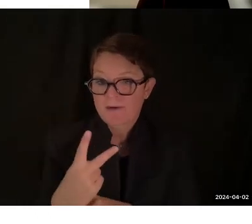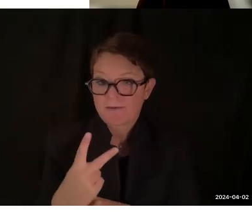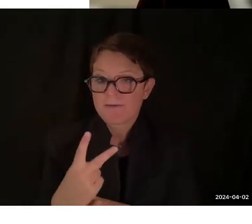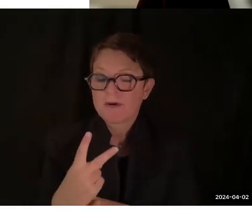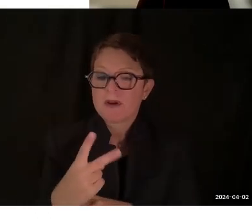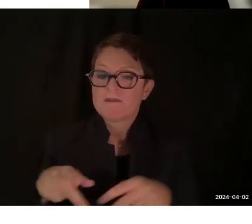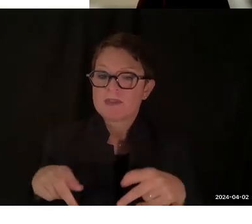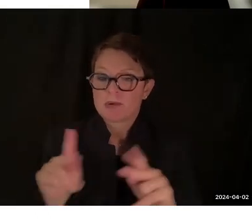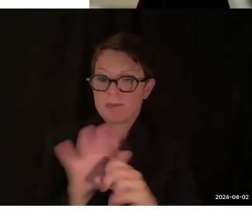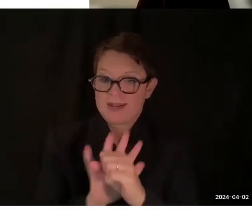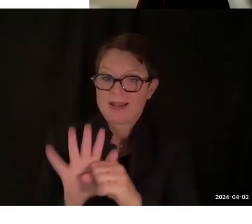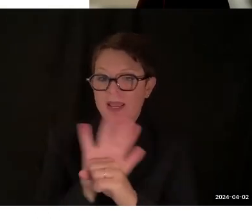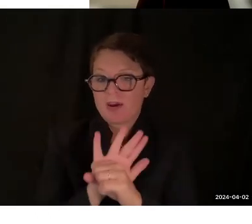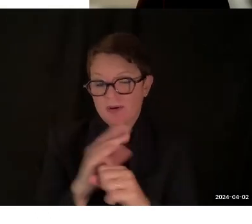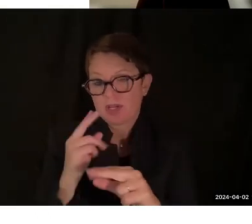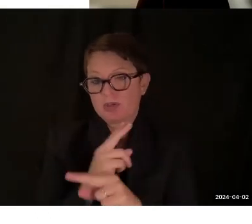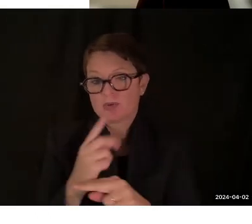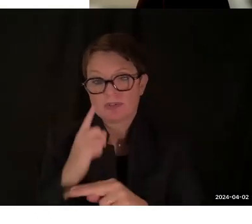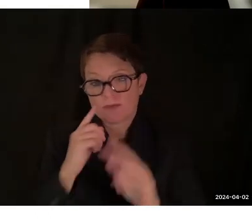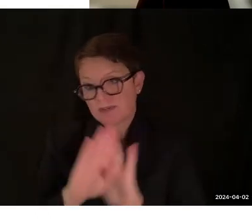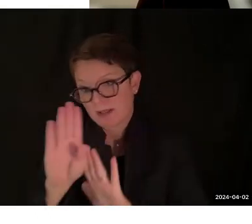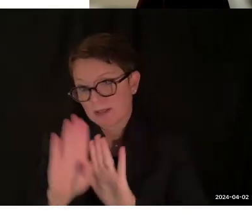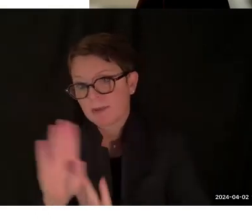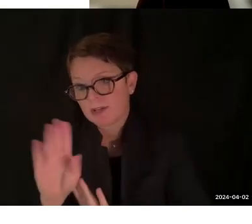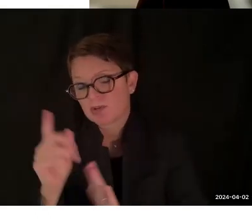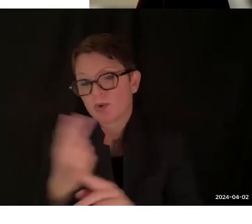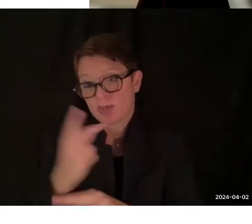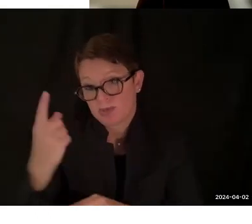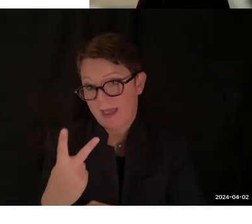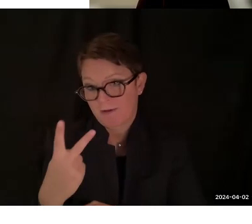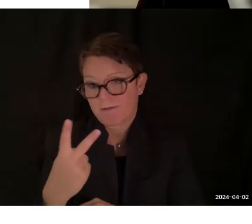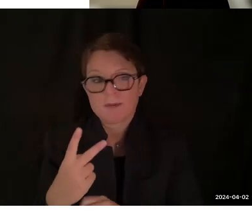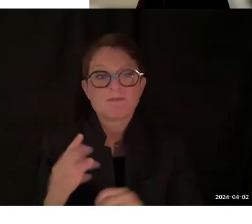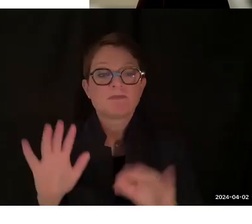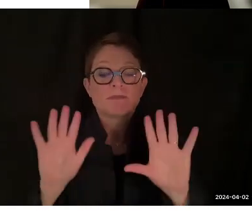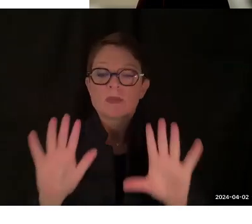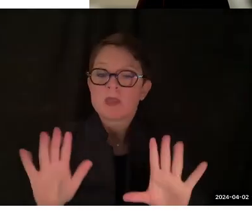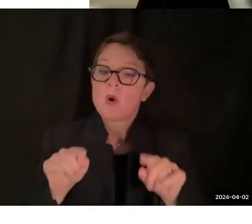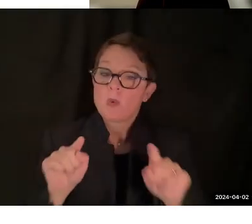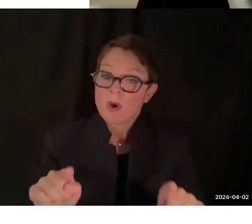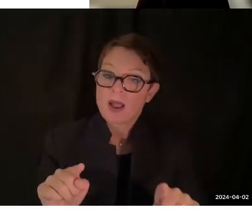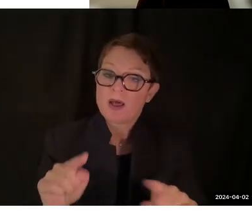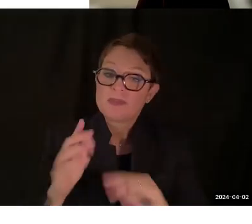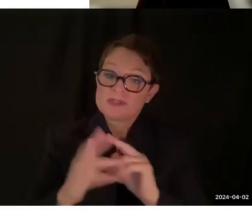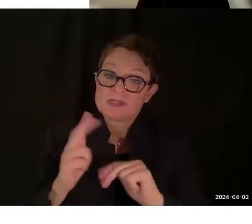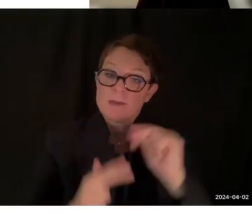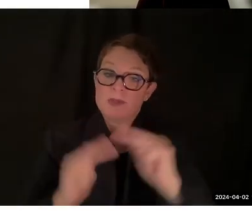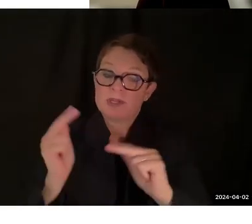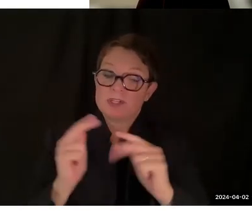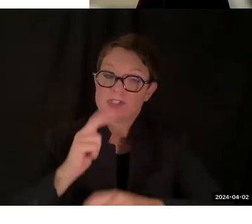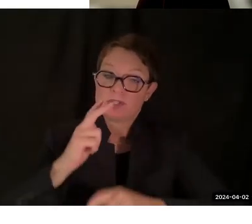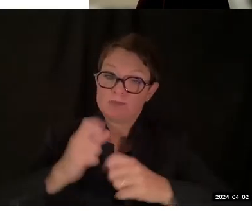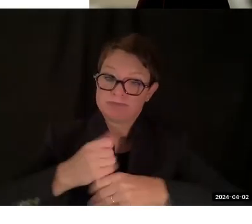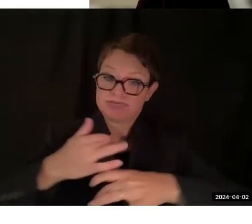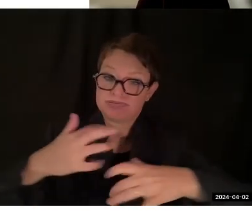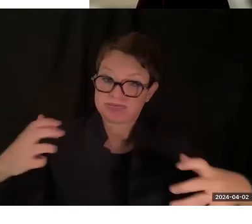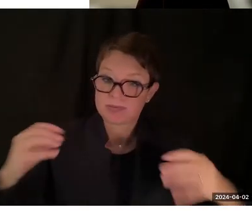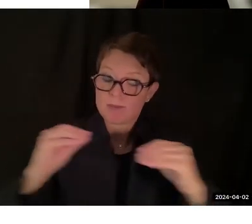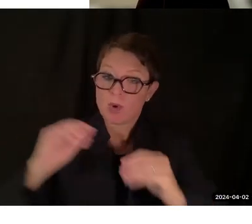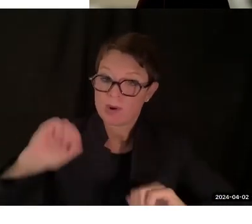the permitted area available for development. And while there is the ability to build significantly more in the